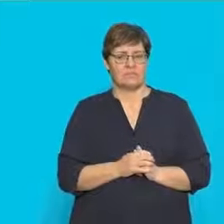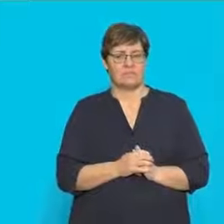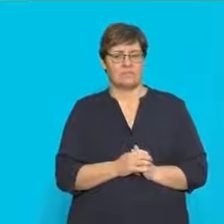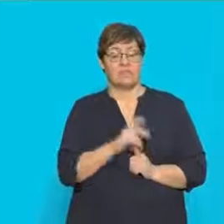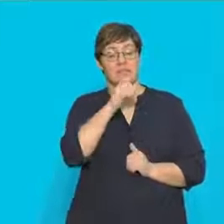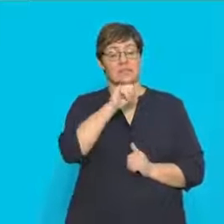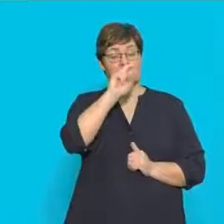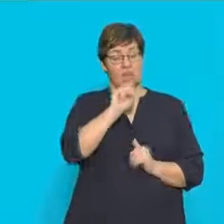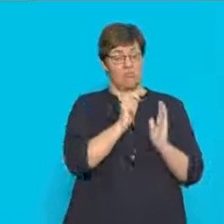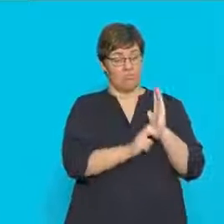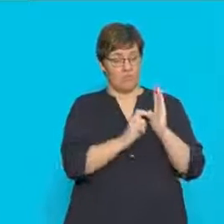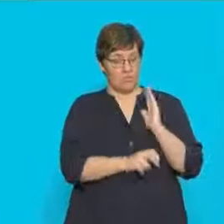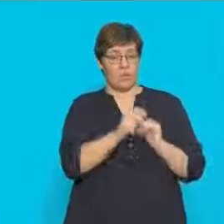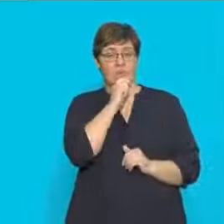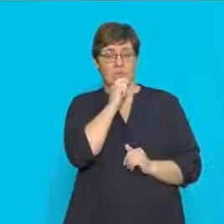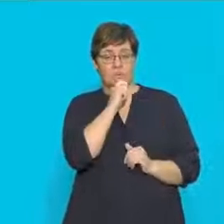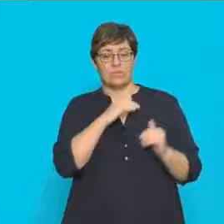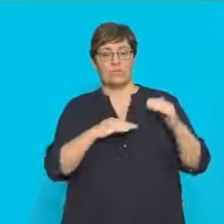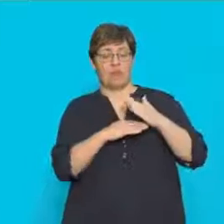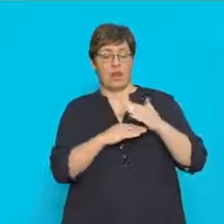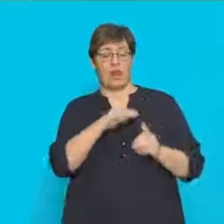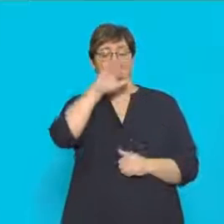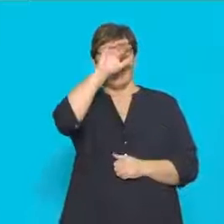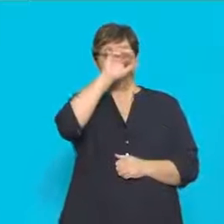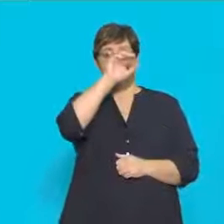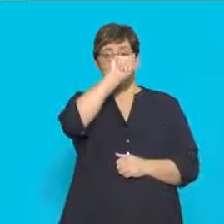So the sine rule, using triangle ABC,